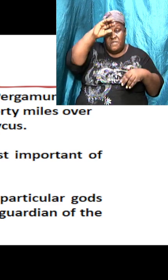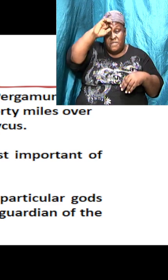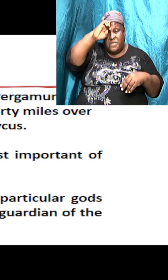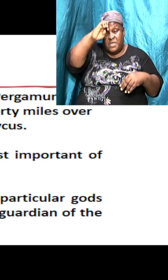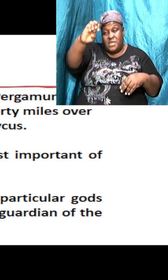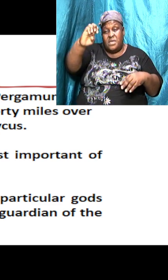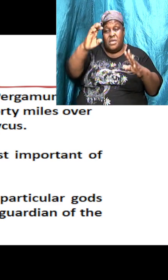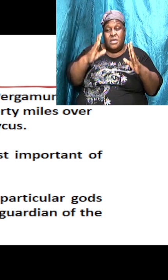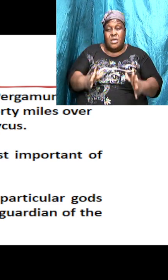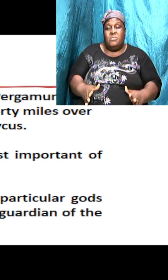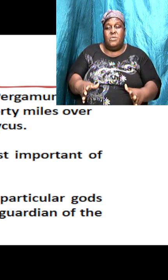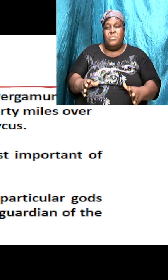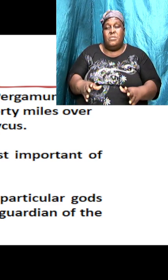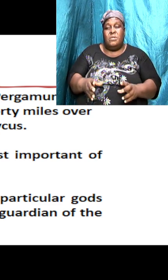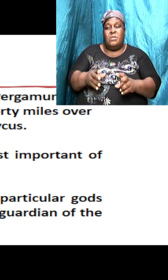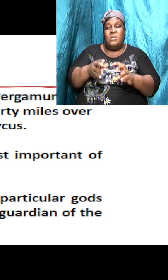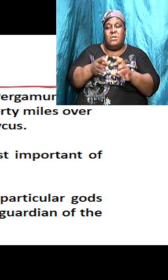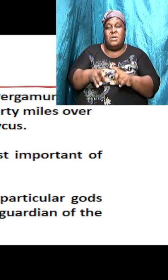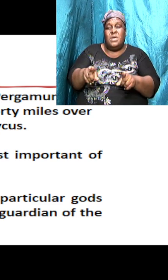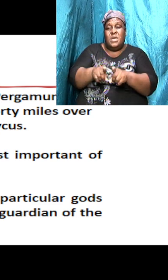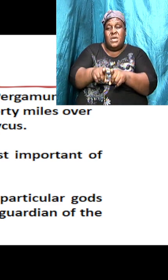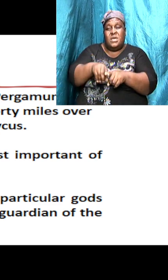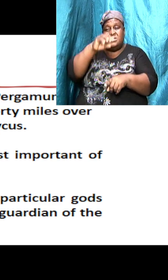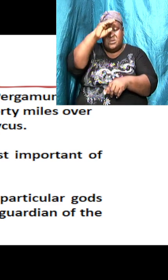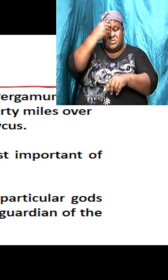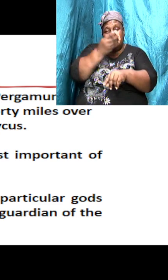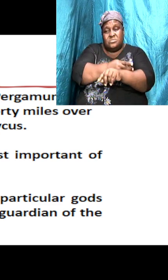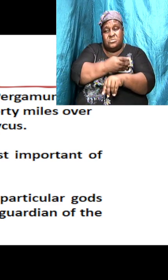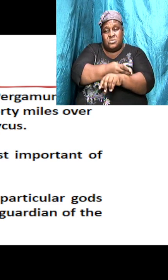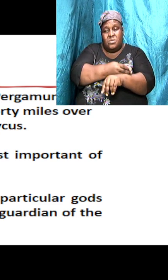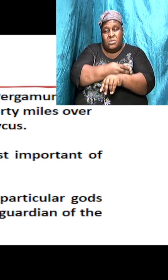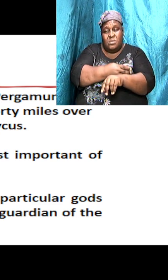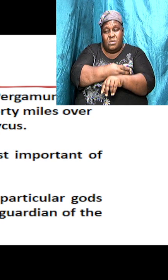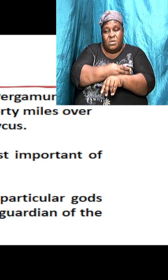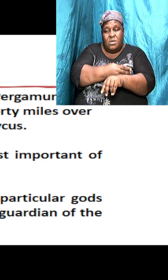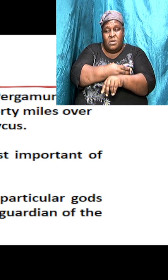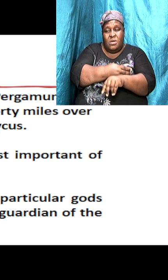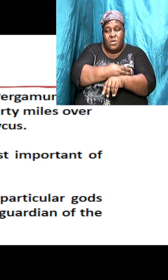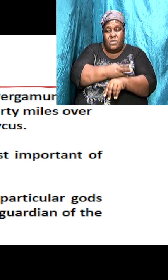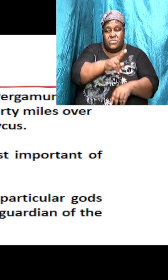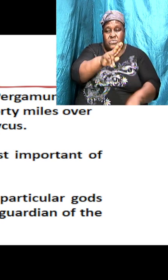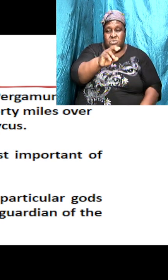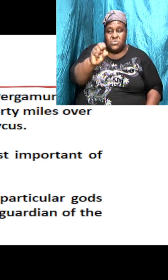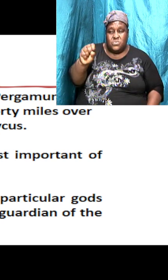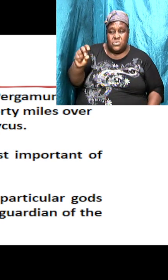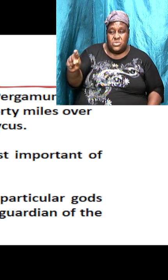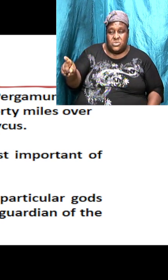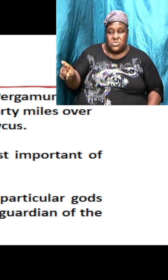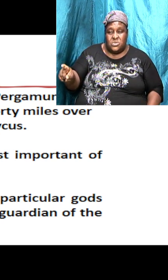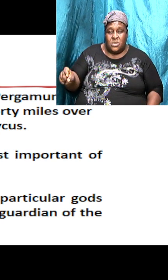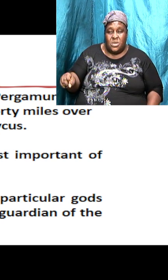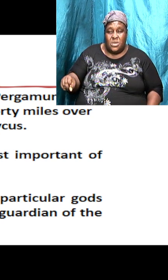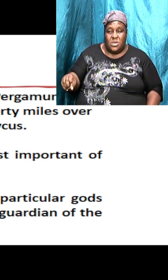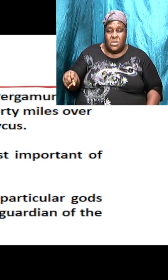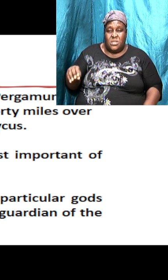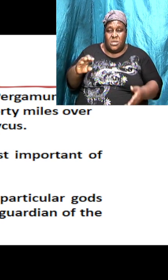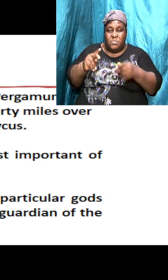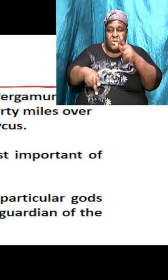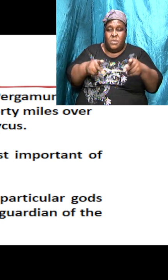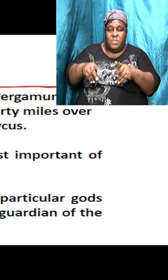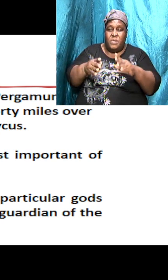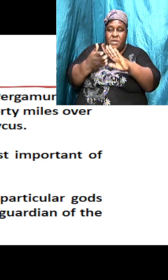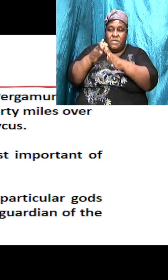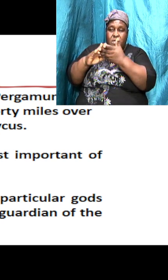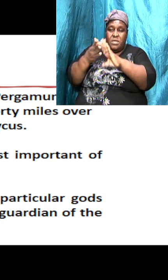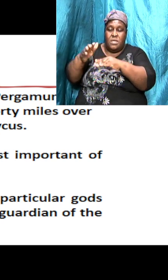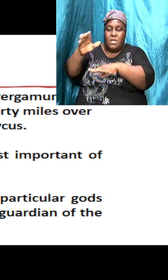Zeus, Jesus countered what was the accepted belief by the people of the city about